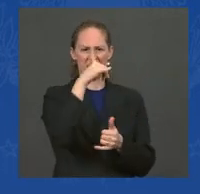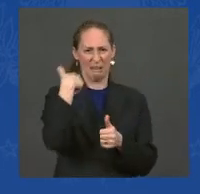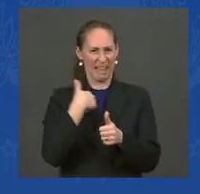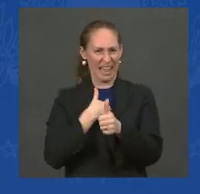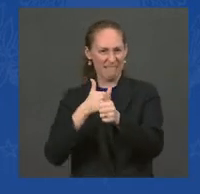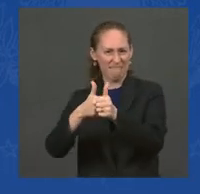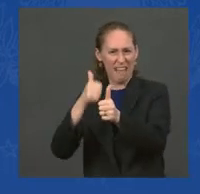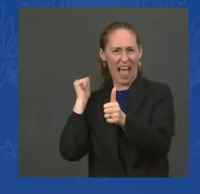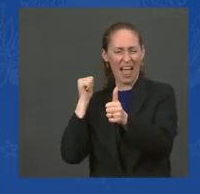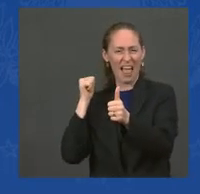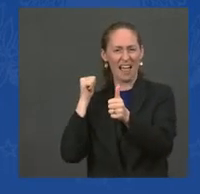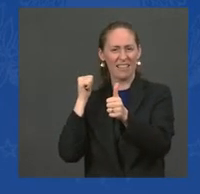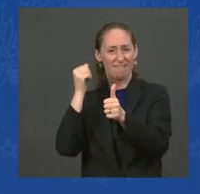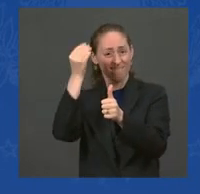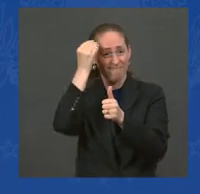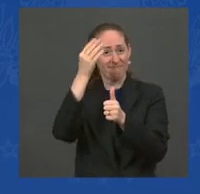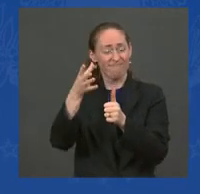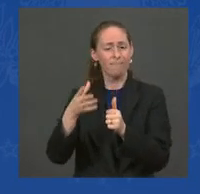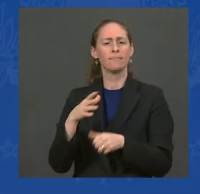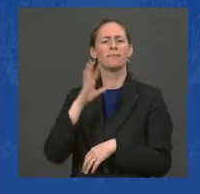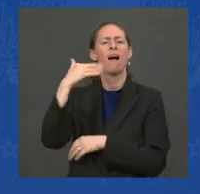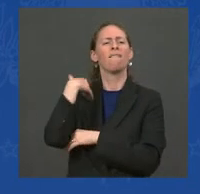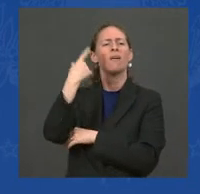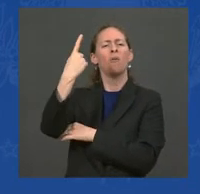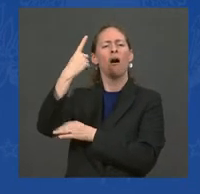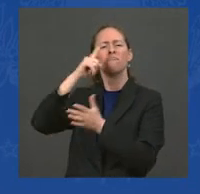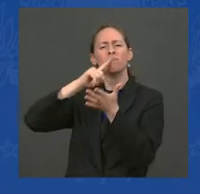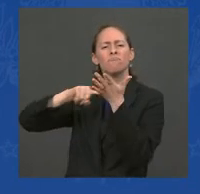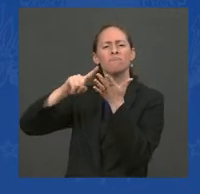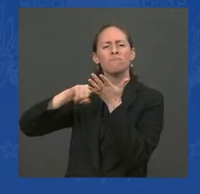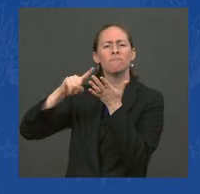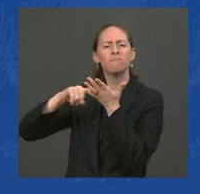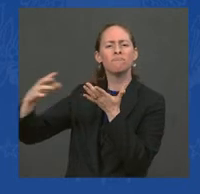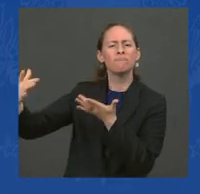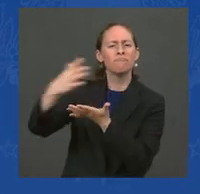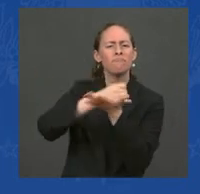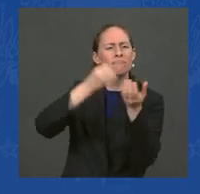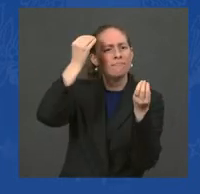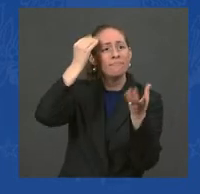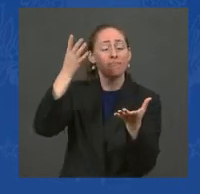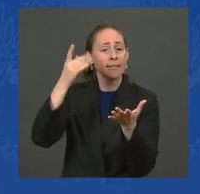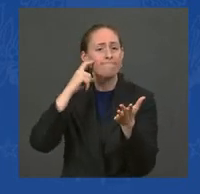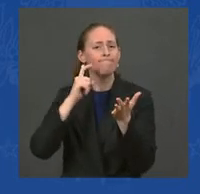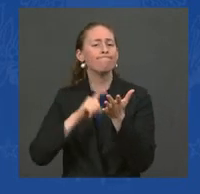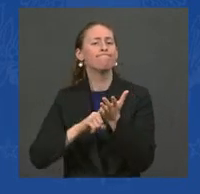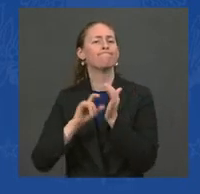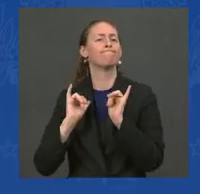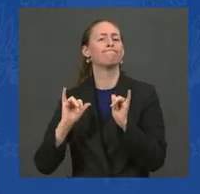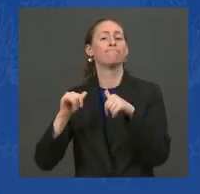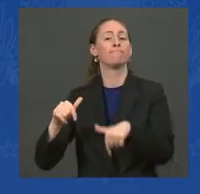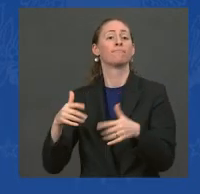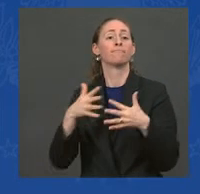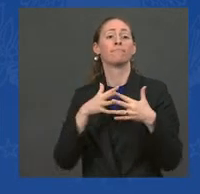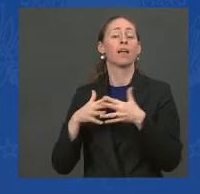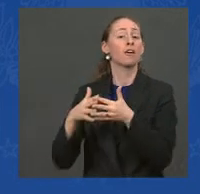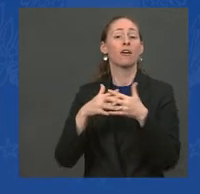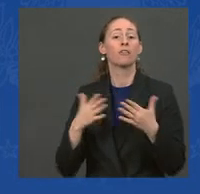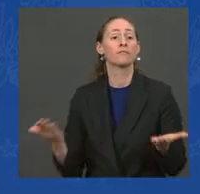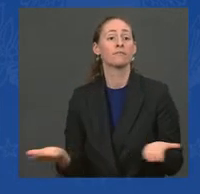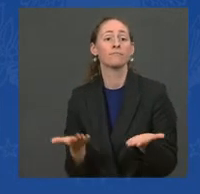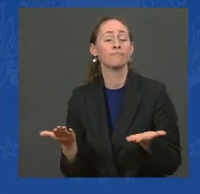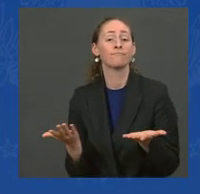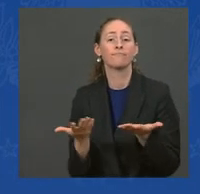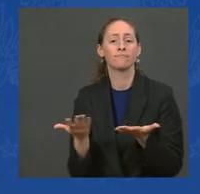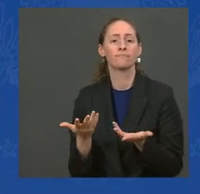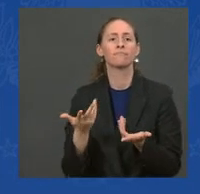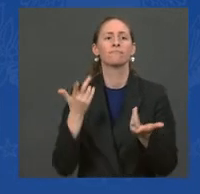one study, America ranks, catch this, America ranks 33rd out of the 44 advanced economies when